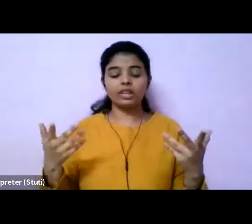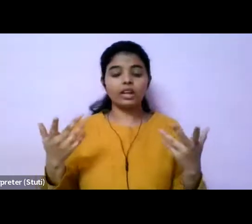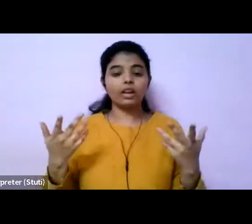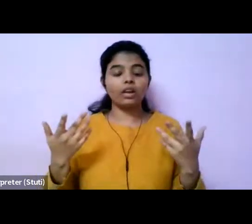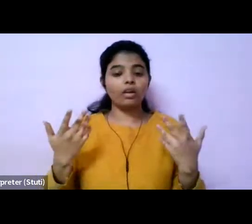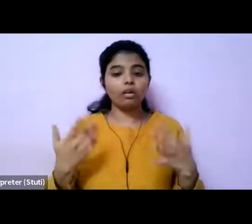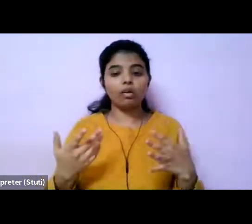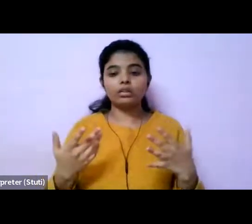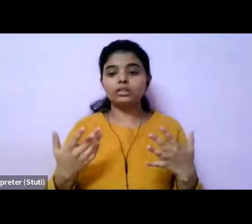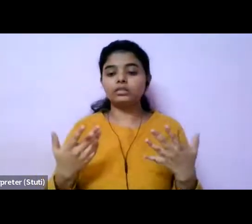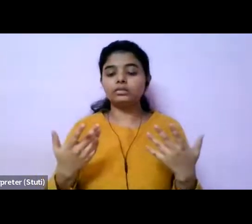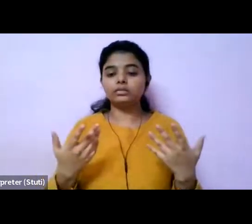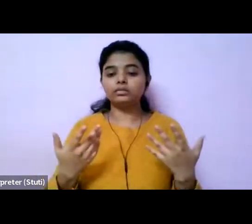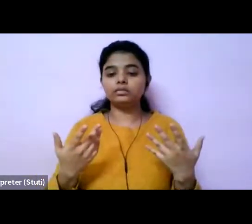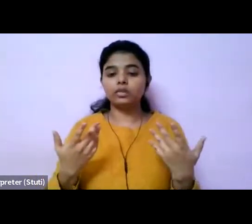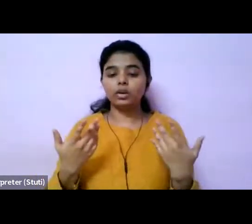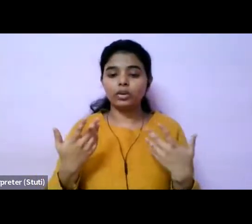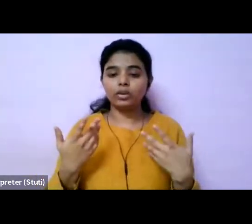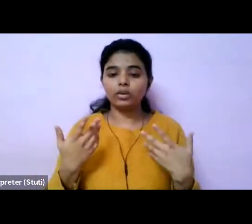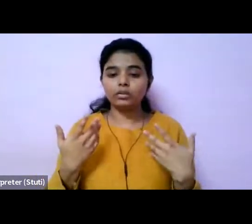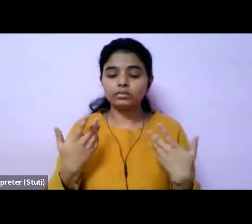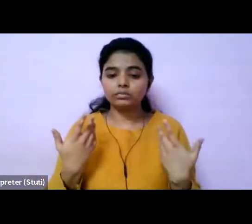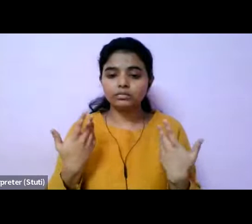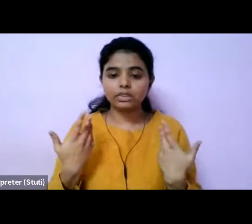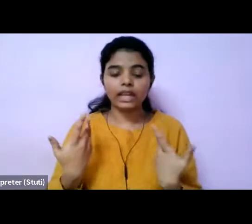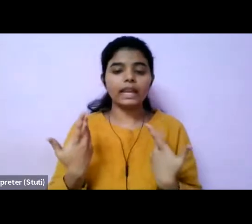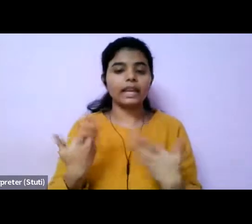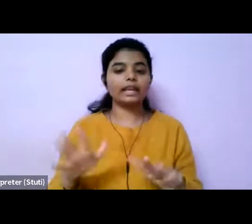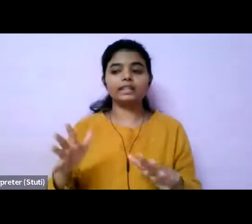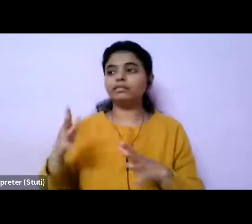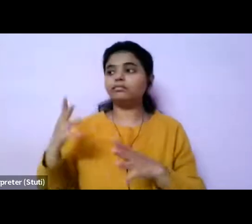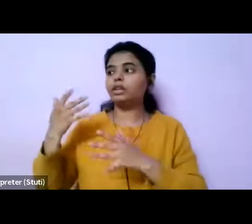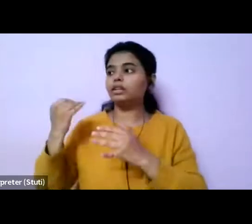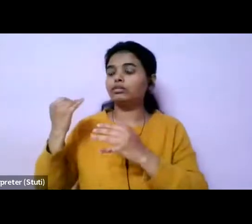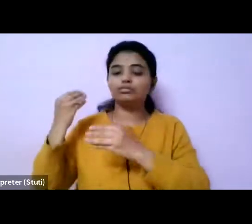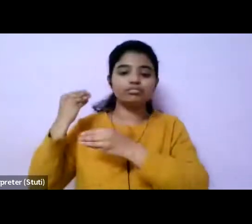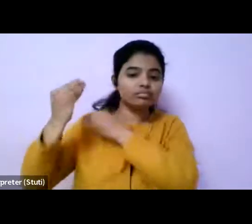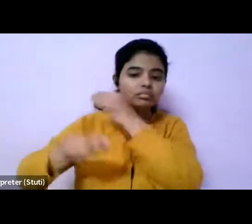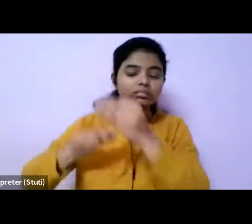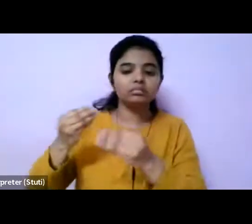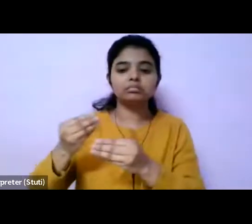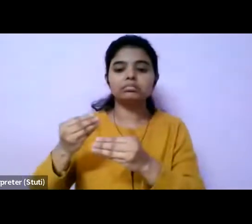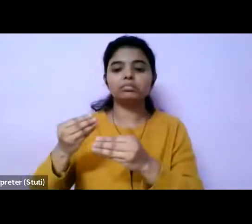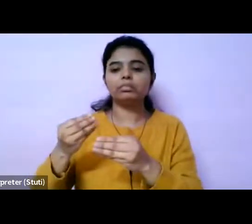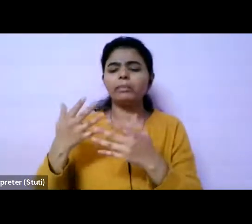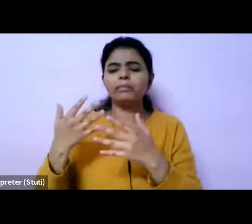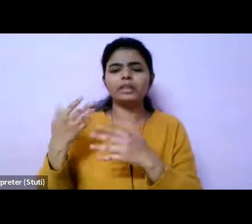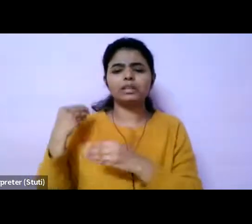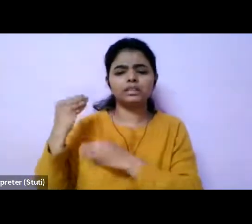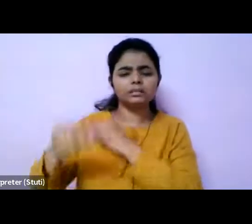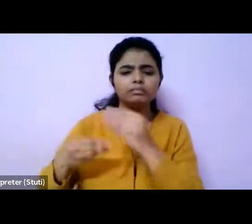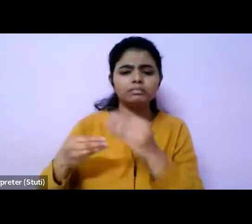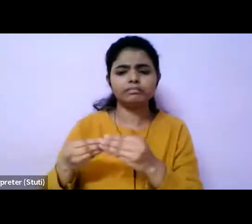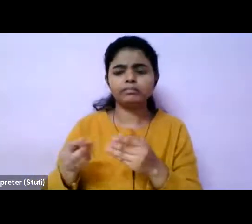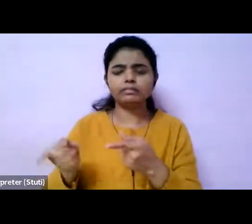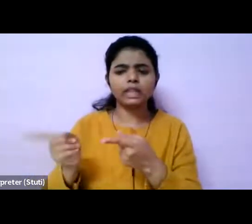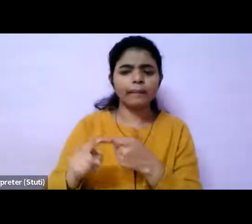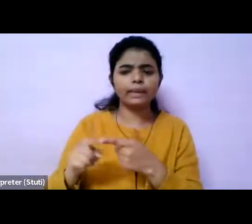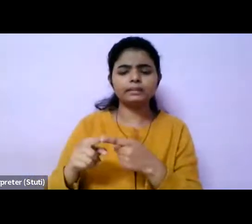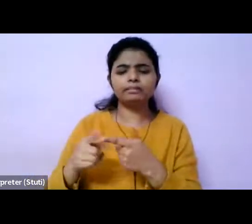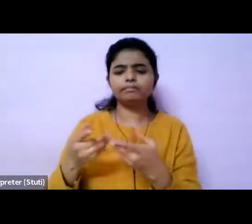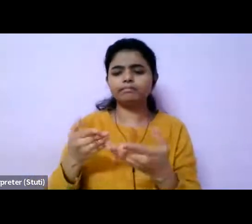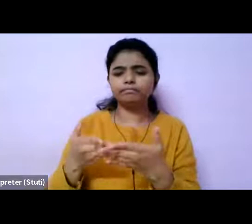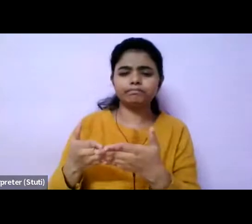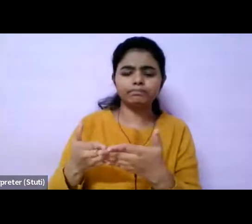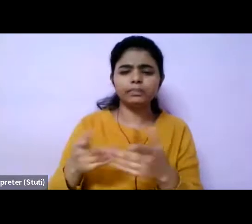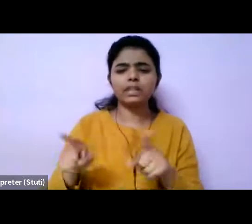art and disrupts the traditional boundaries that till now policed the distinction